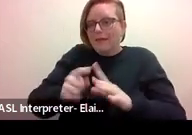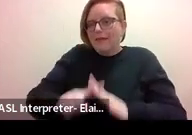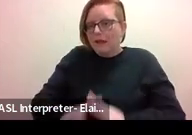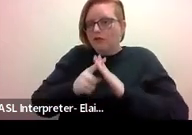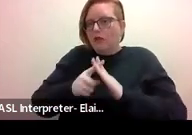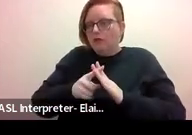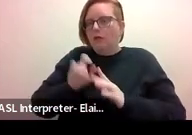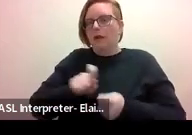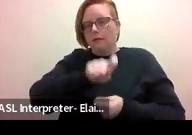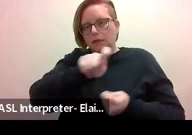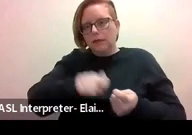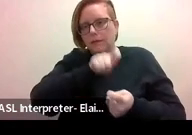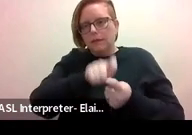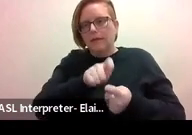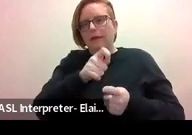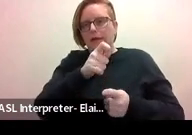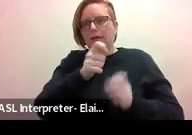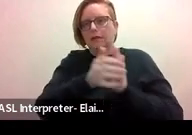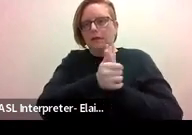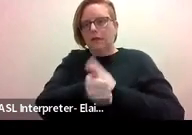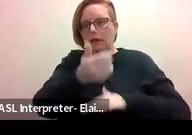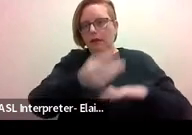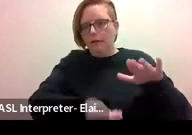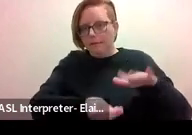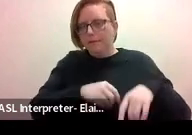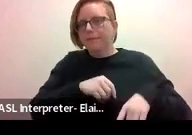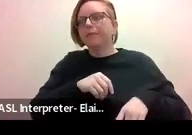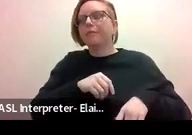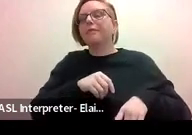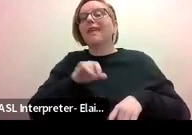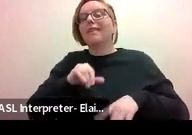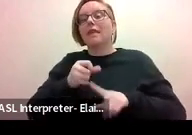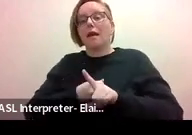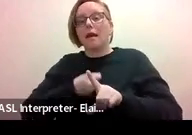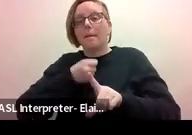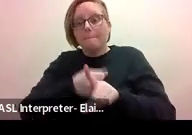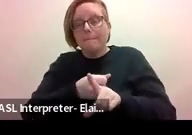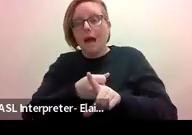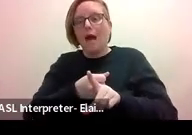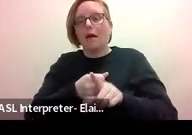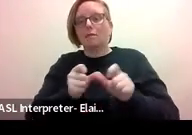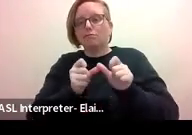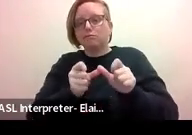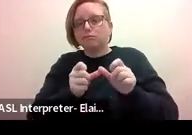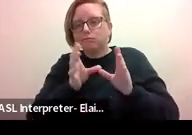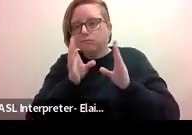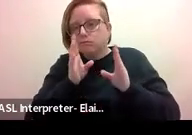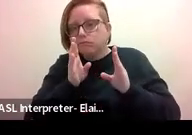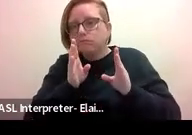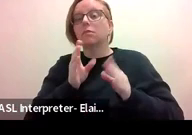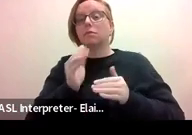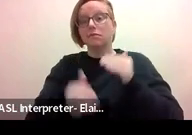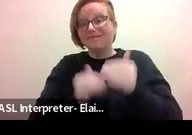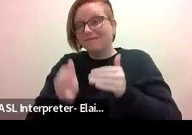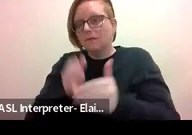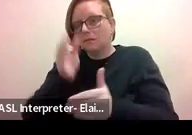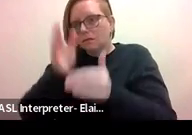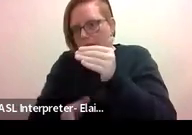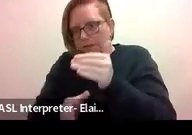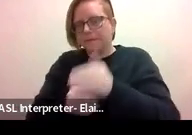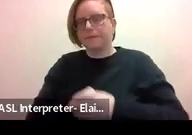skill gap, and that this impacts her ability to maintain attention and complete assigned tasks.